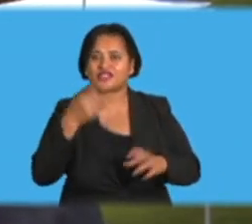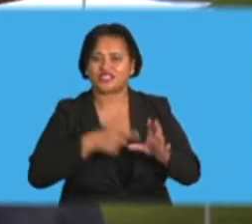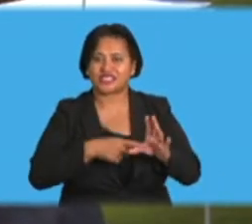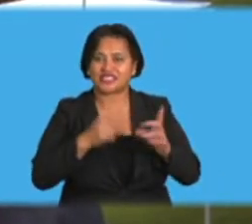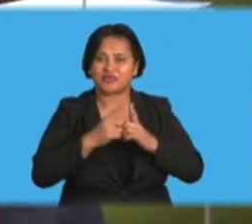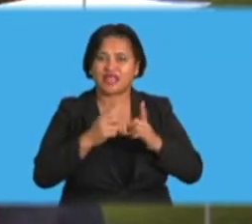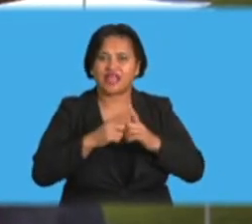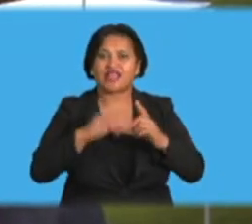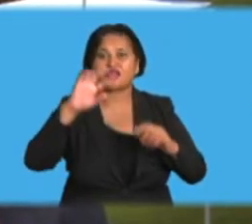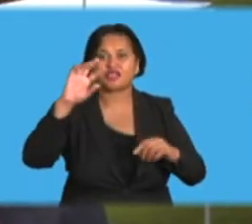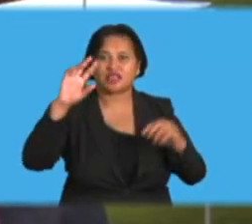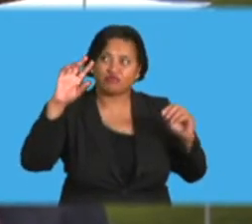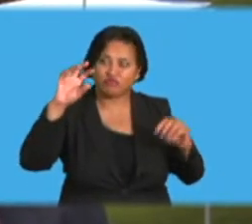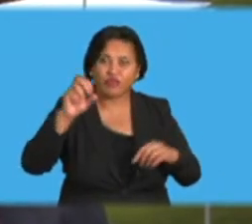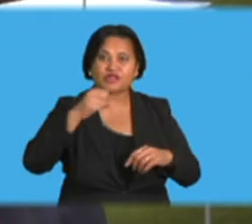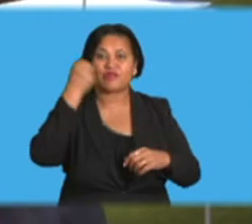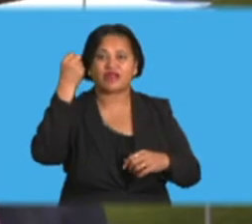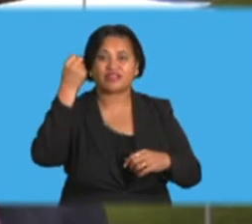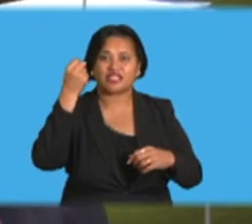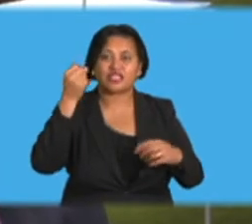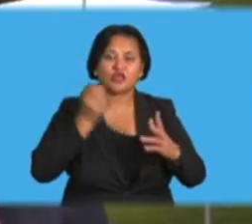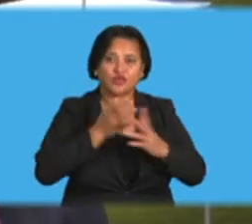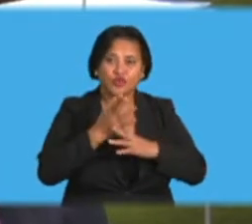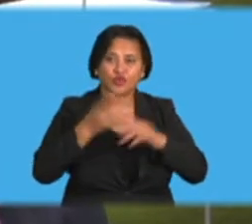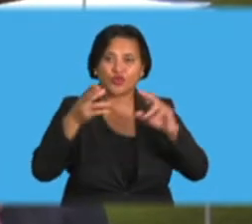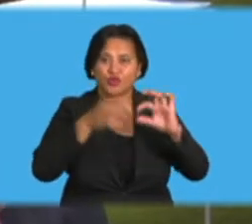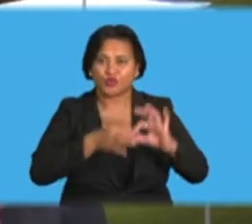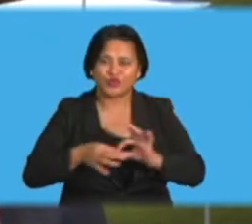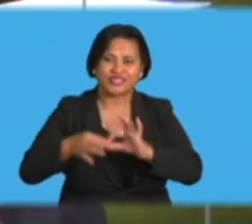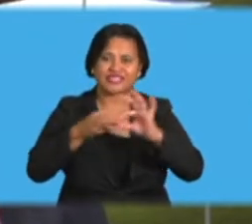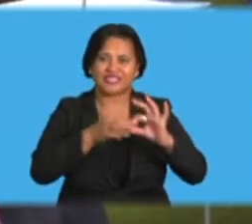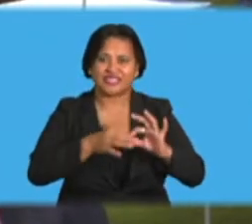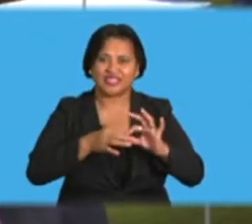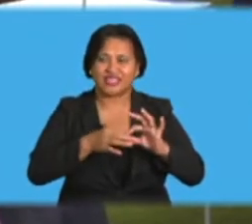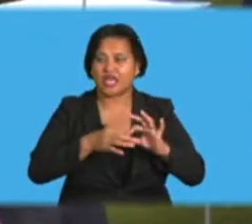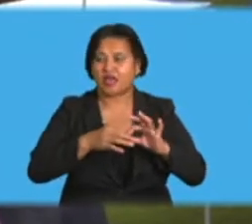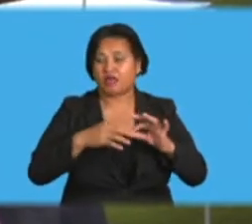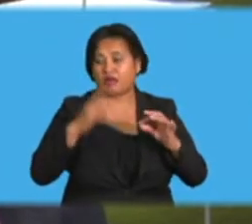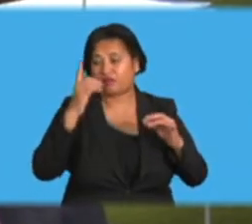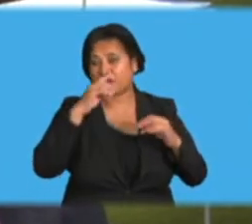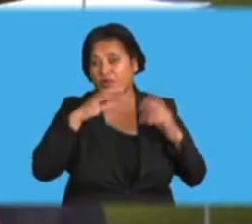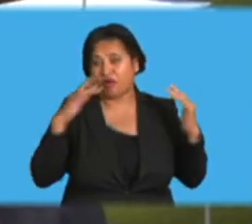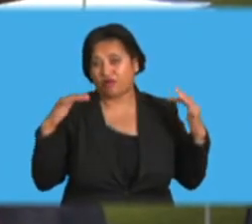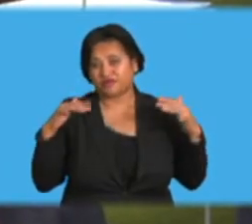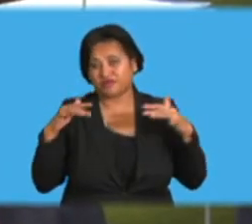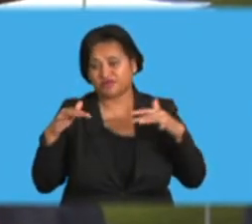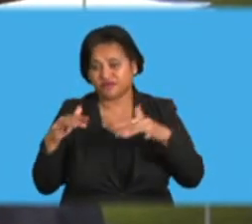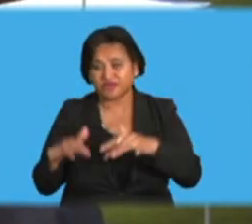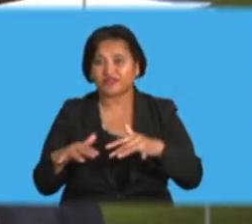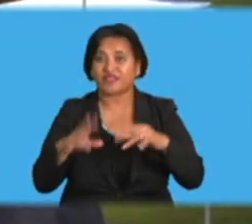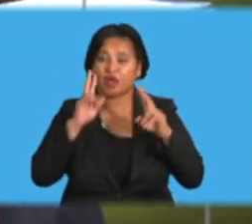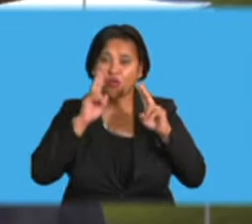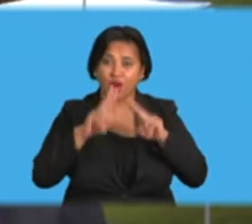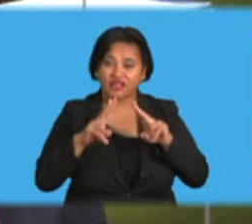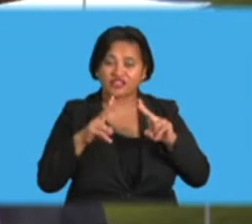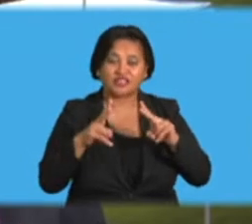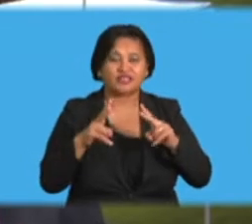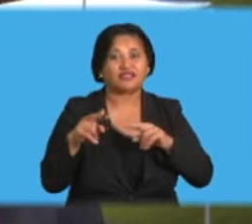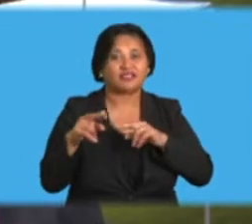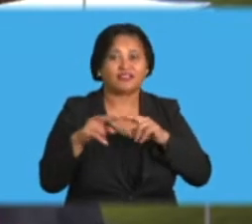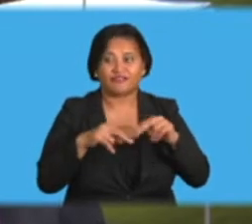Unity. Madam Speaker, this event was attended by a gymnasium full of participants enjoying Fijian meke, and I'd like to